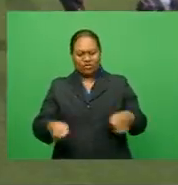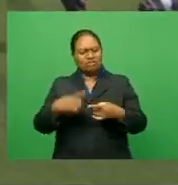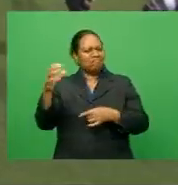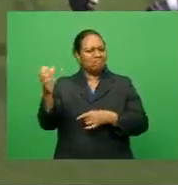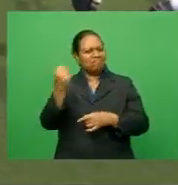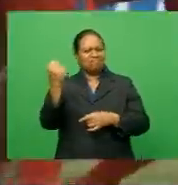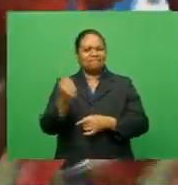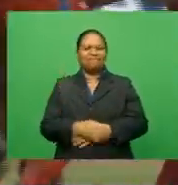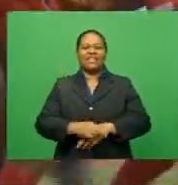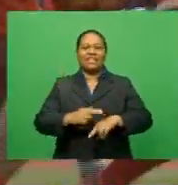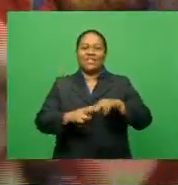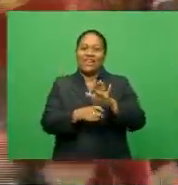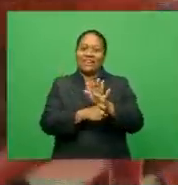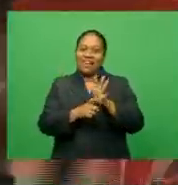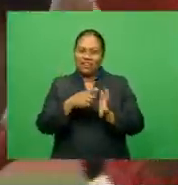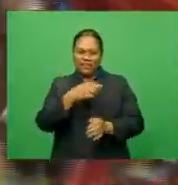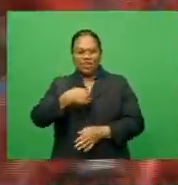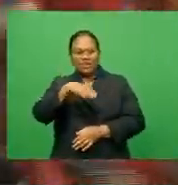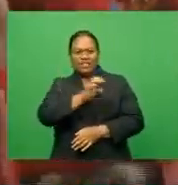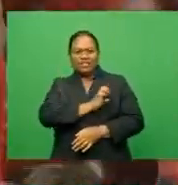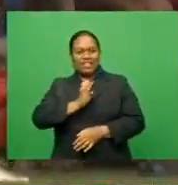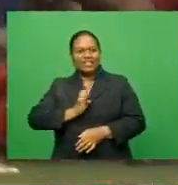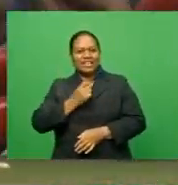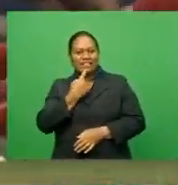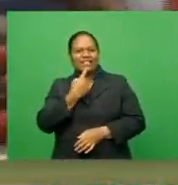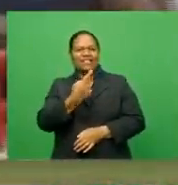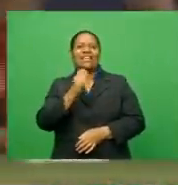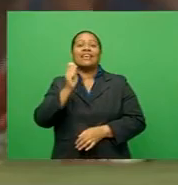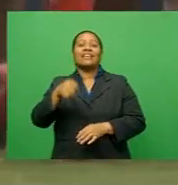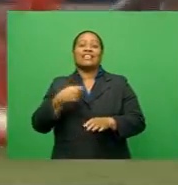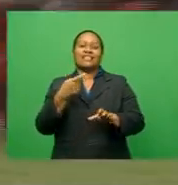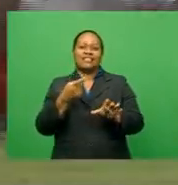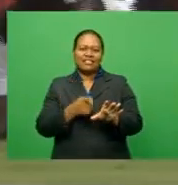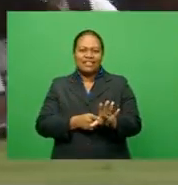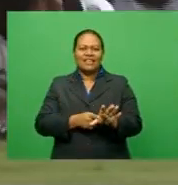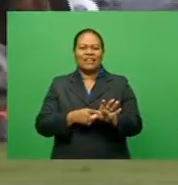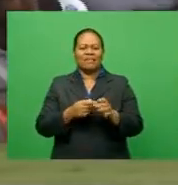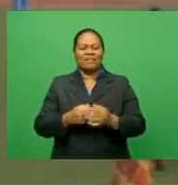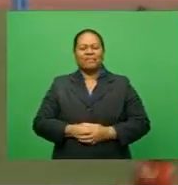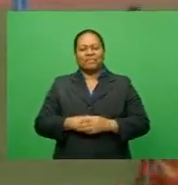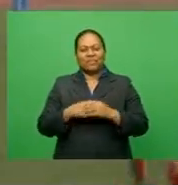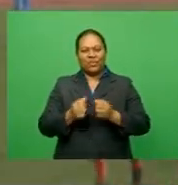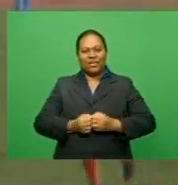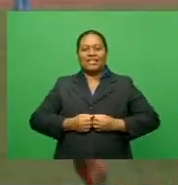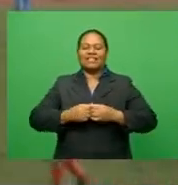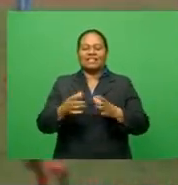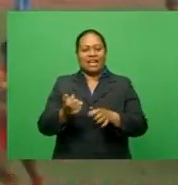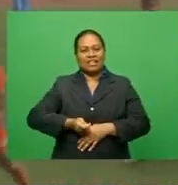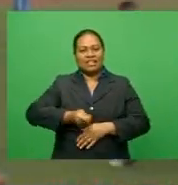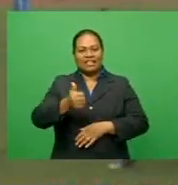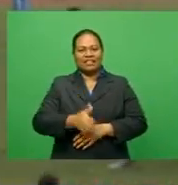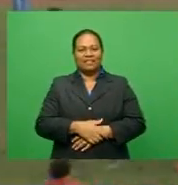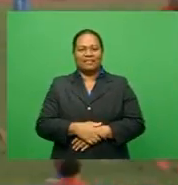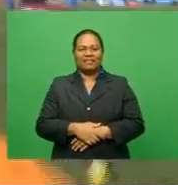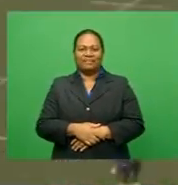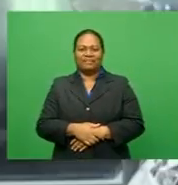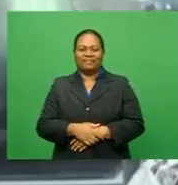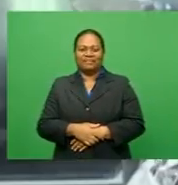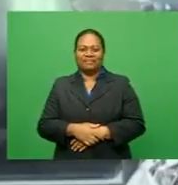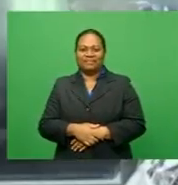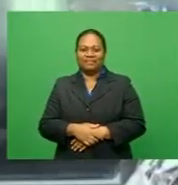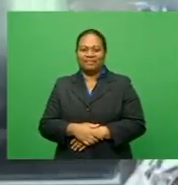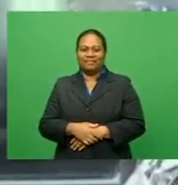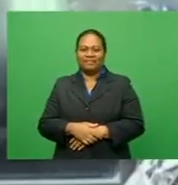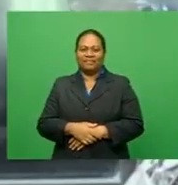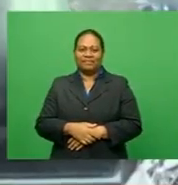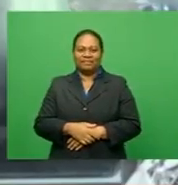successful. FRU Chief Executive John O'Connor says the 2020 season will start early.